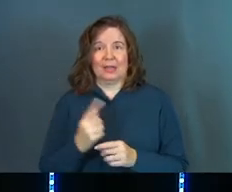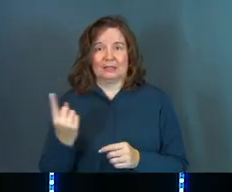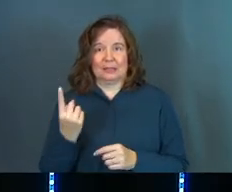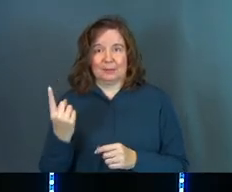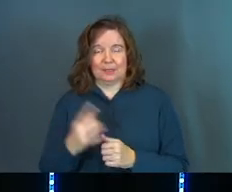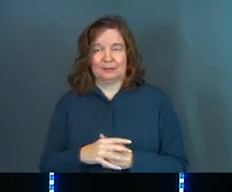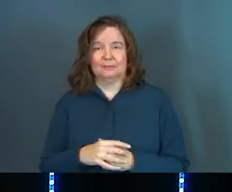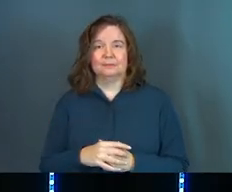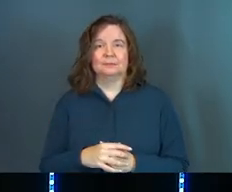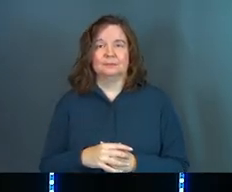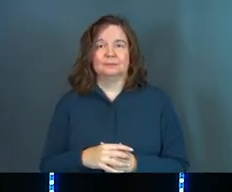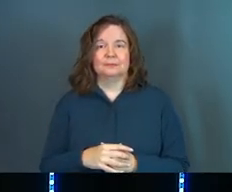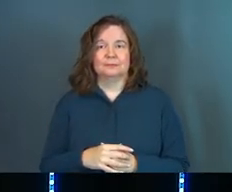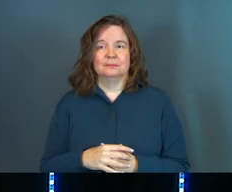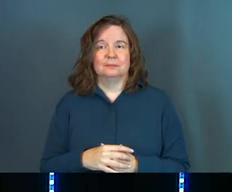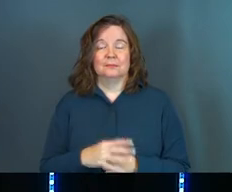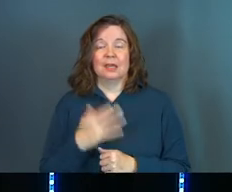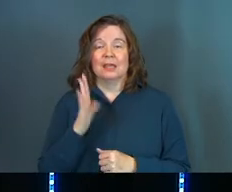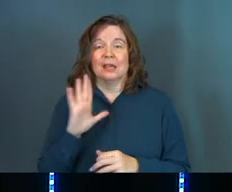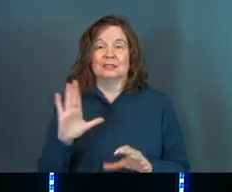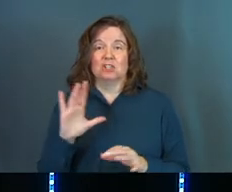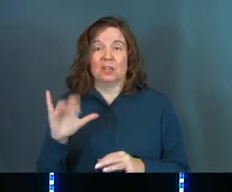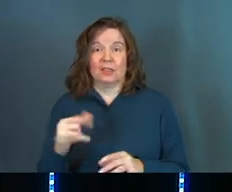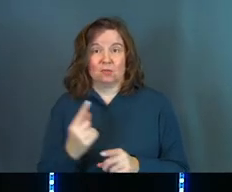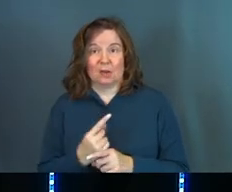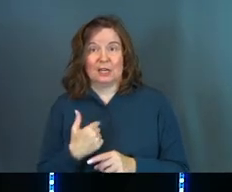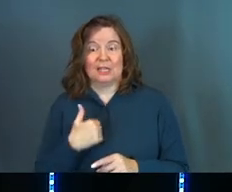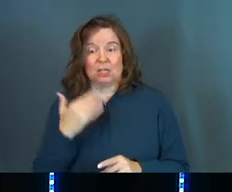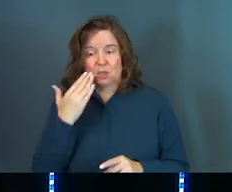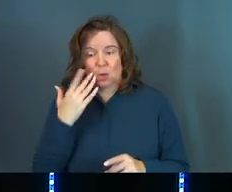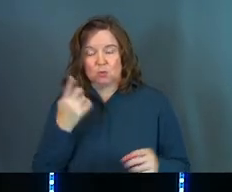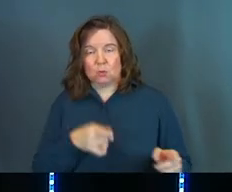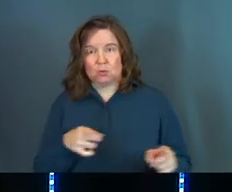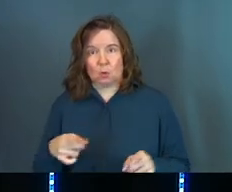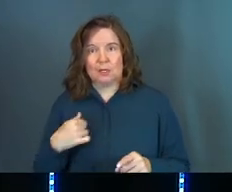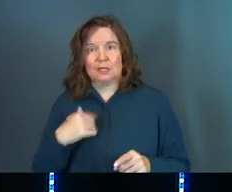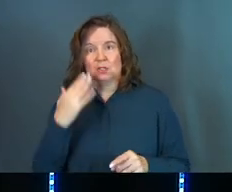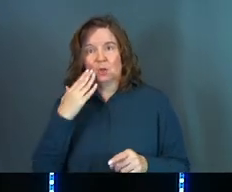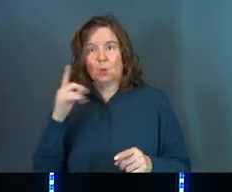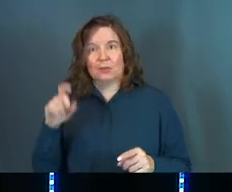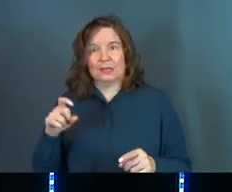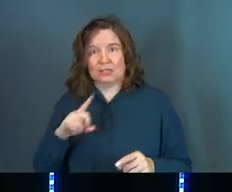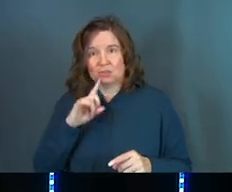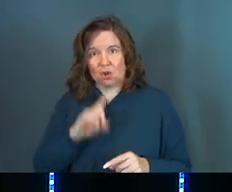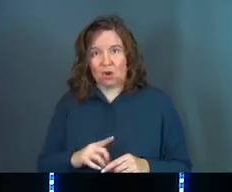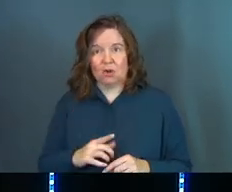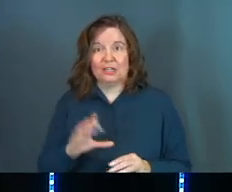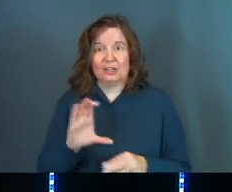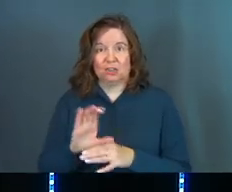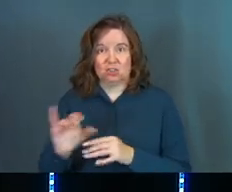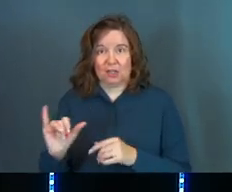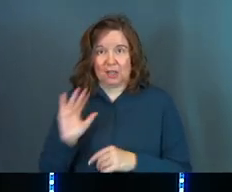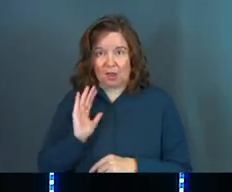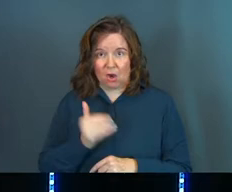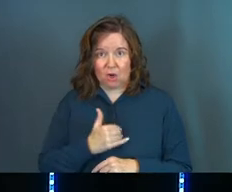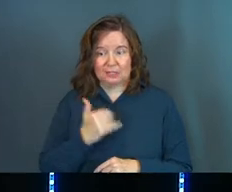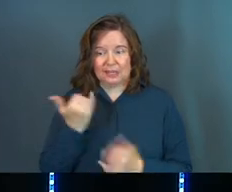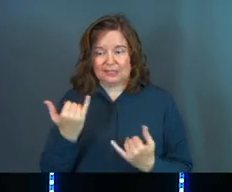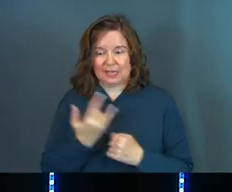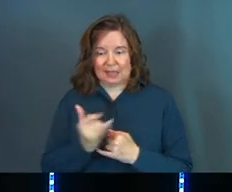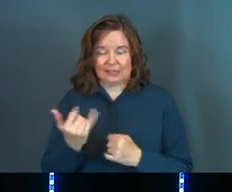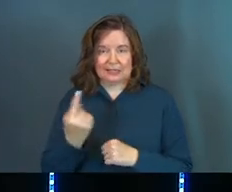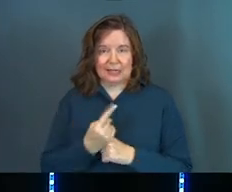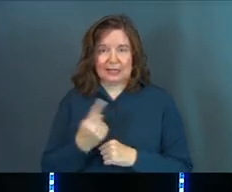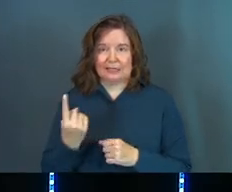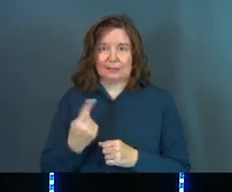something. And God just does that, right? He knows what's going on. He knows what the needs are in a church like ours on a day like today.